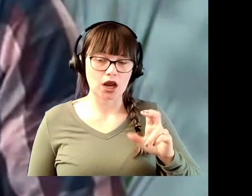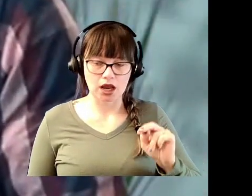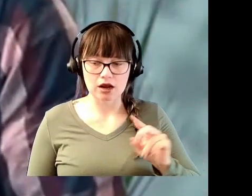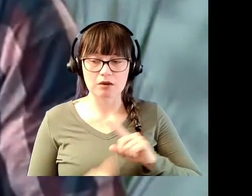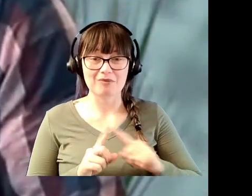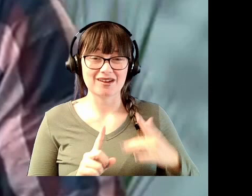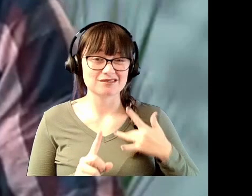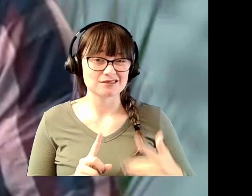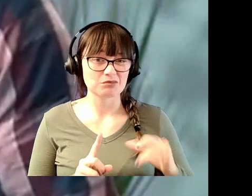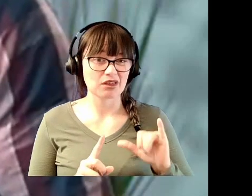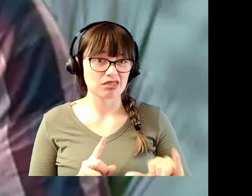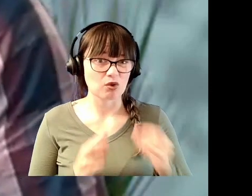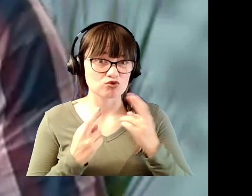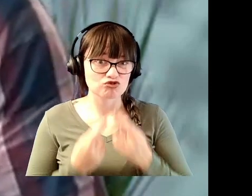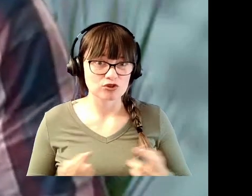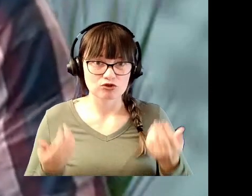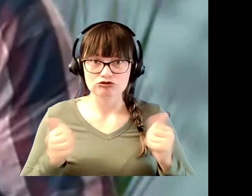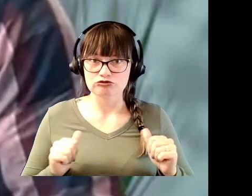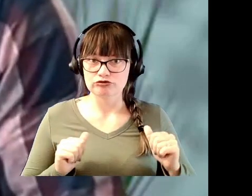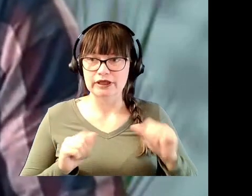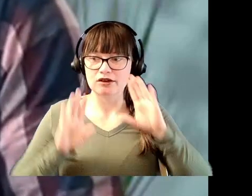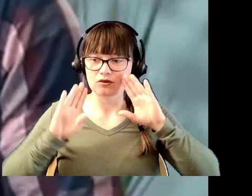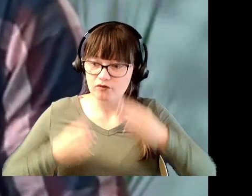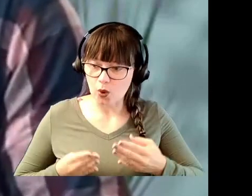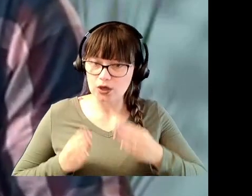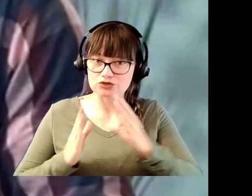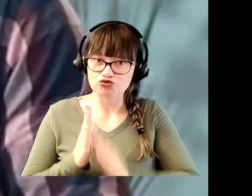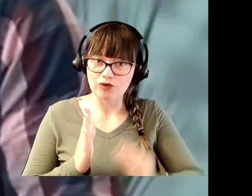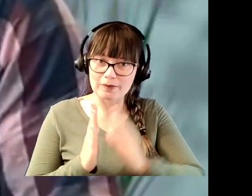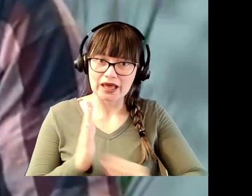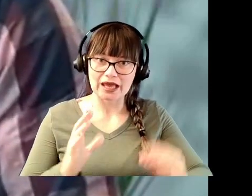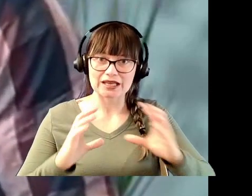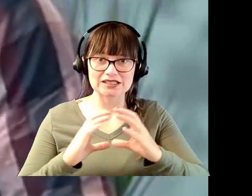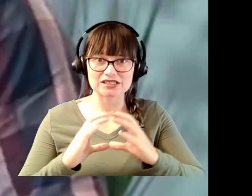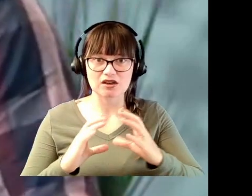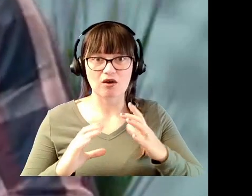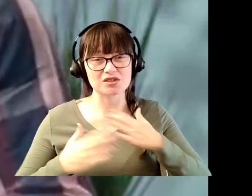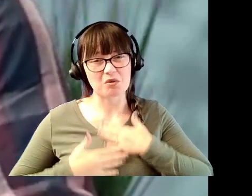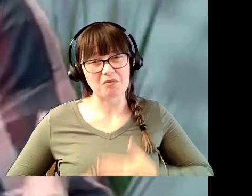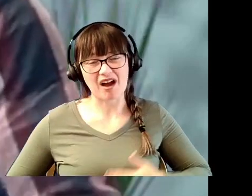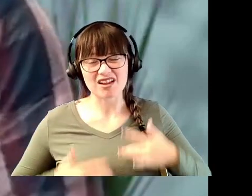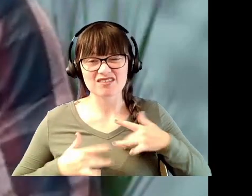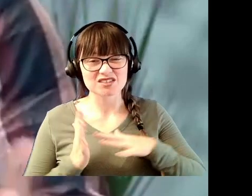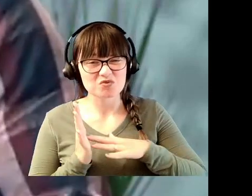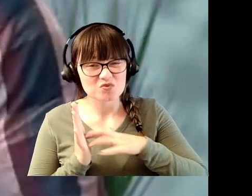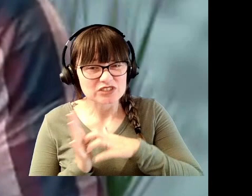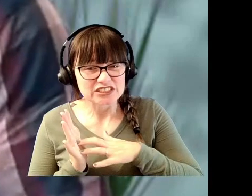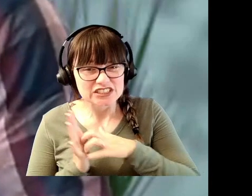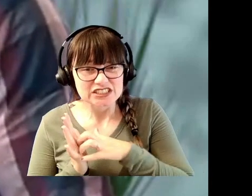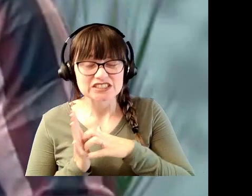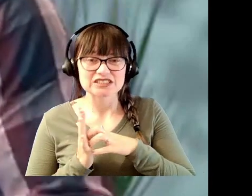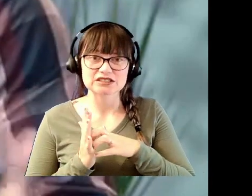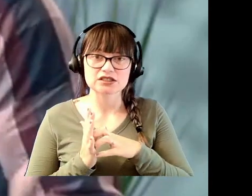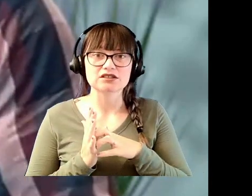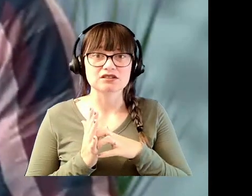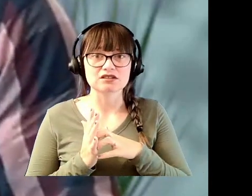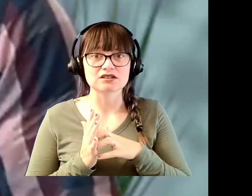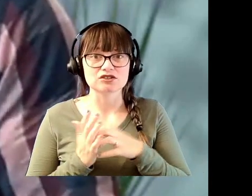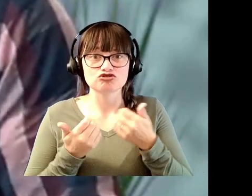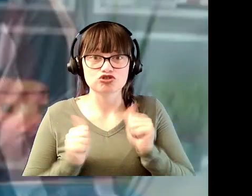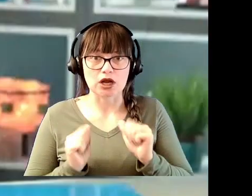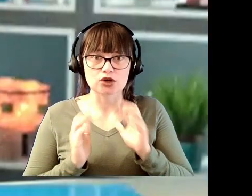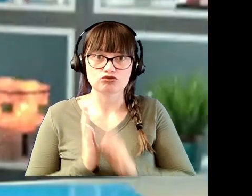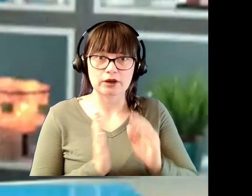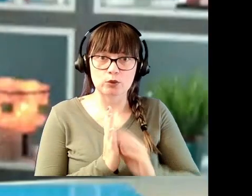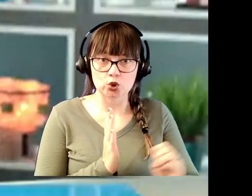are dedicating to replicating these cells, and so it's going to make a person feel really weak just because their body is spending so much time reproducing